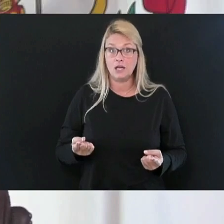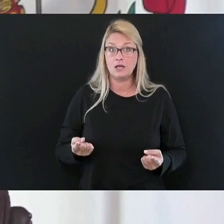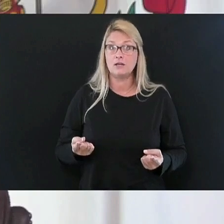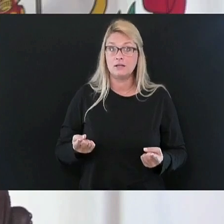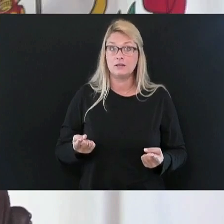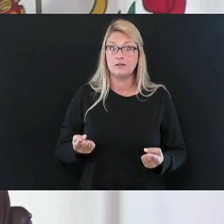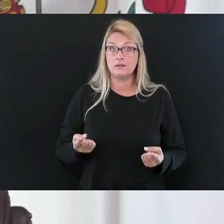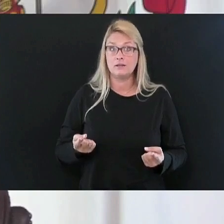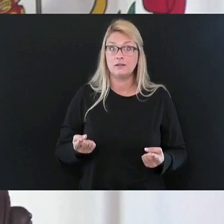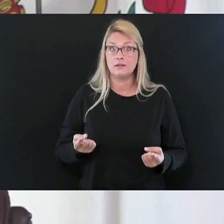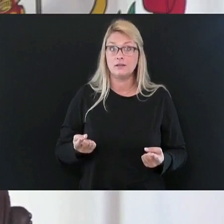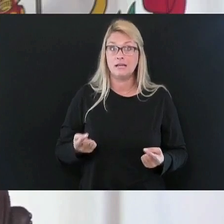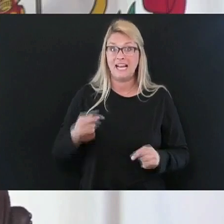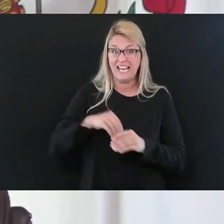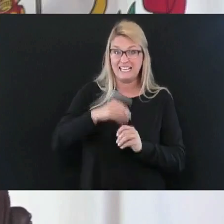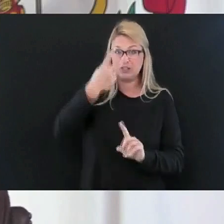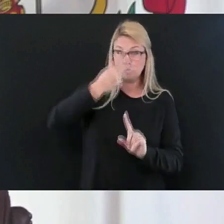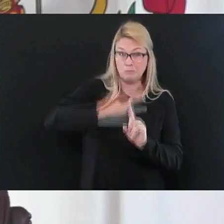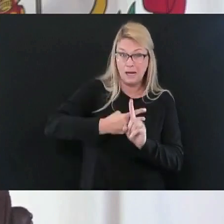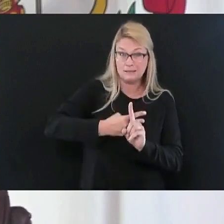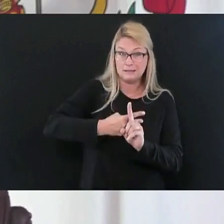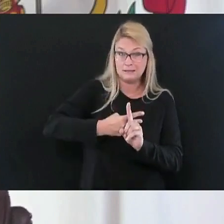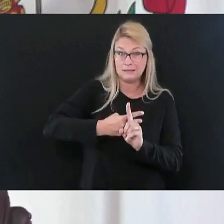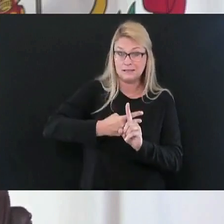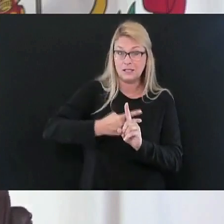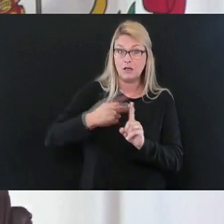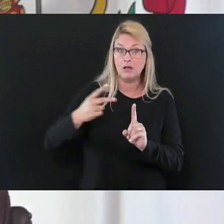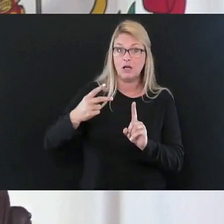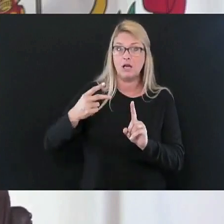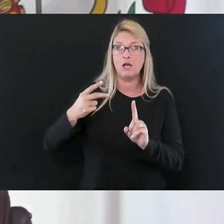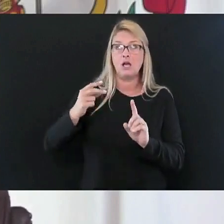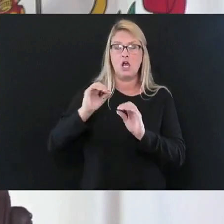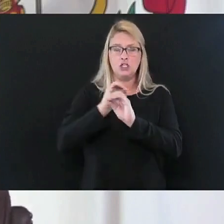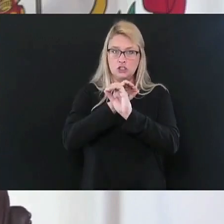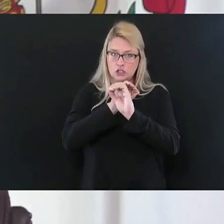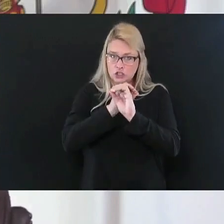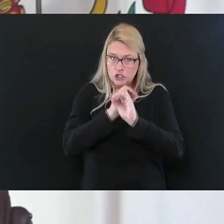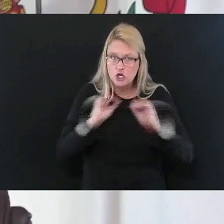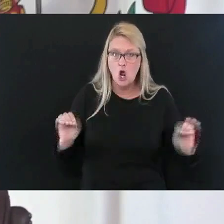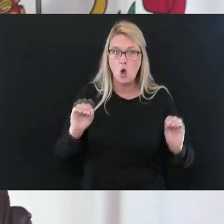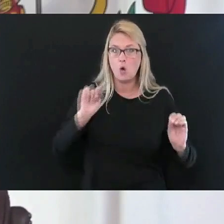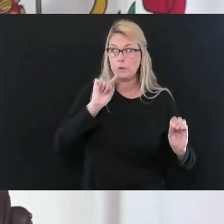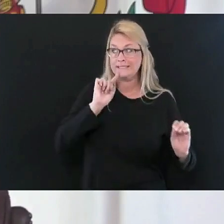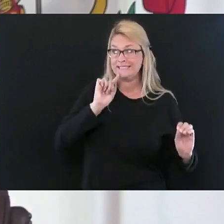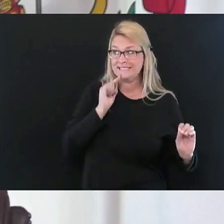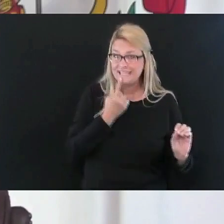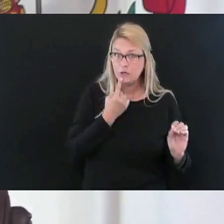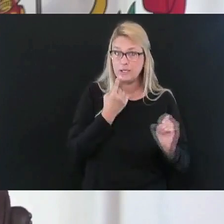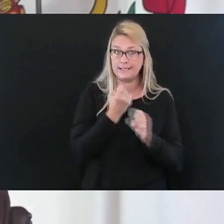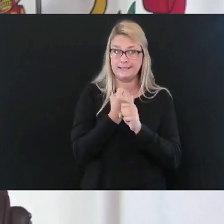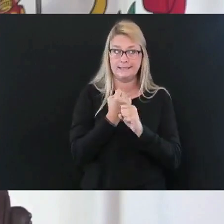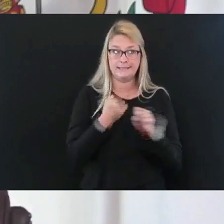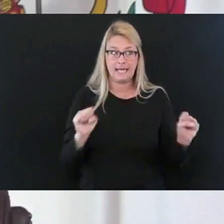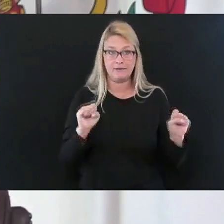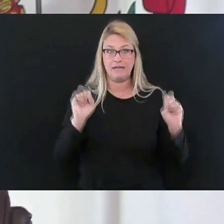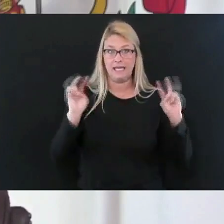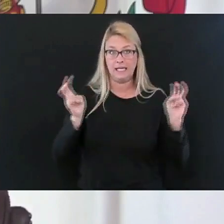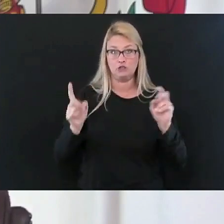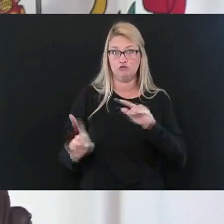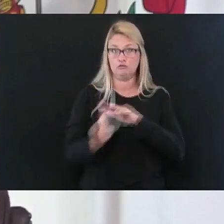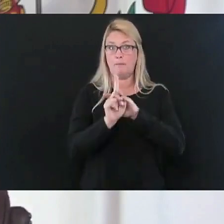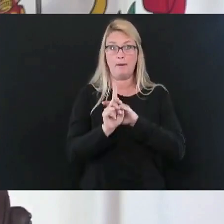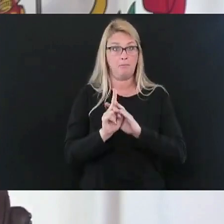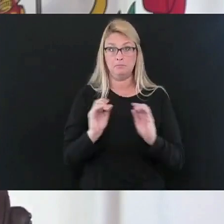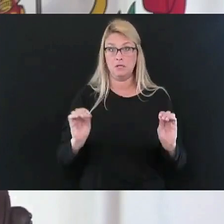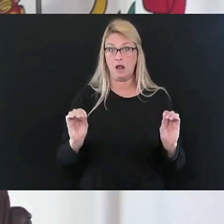in this 2-month period, so far, no serious safety issues have arisen in the